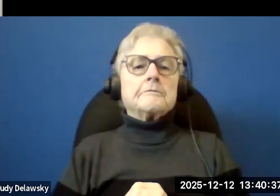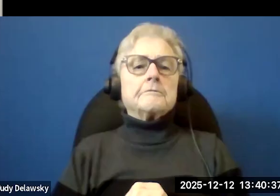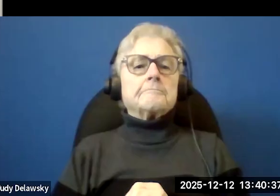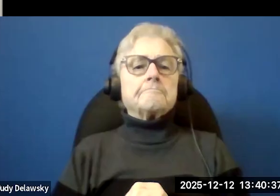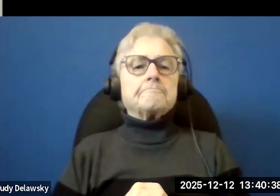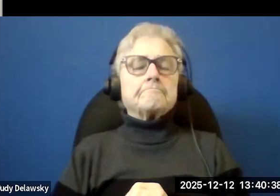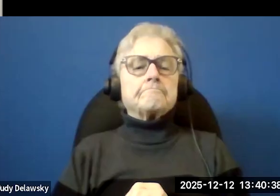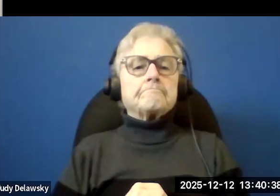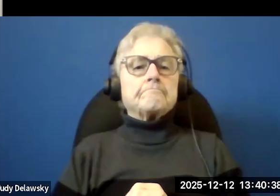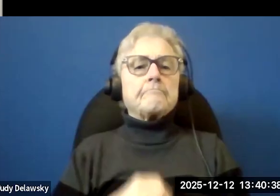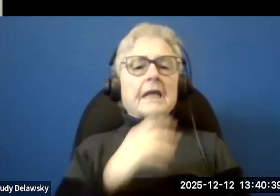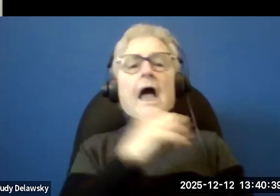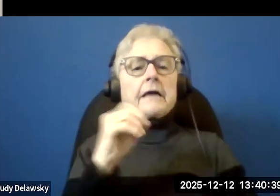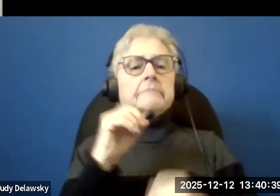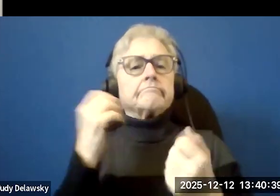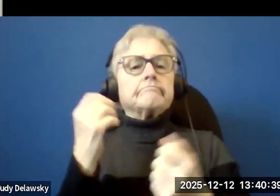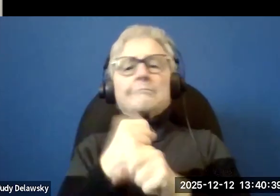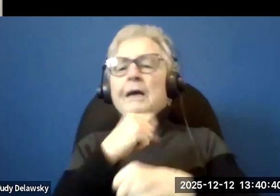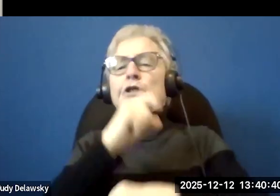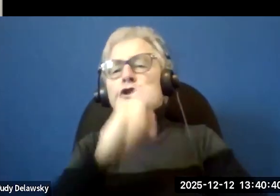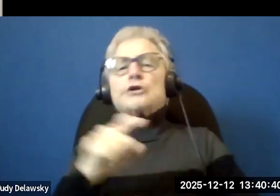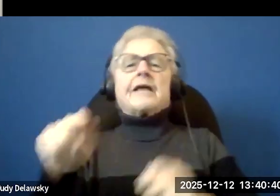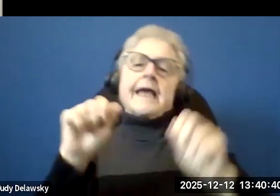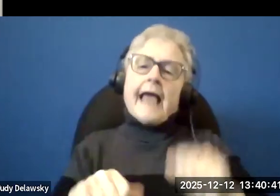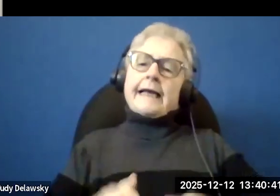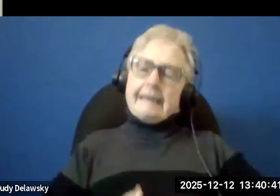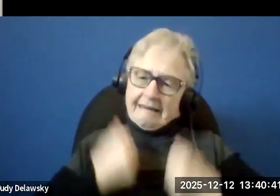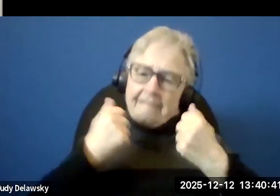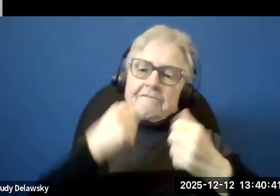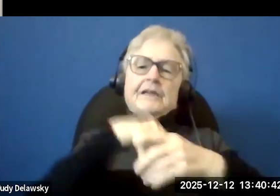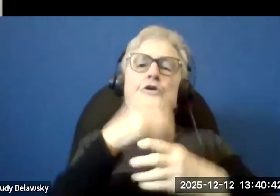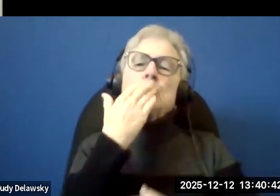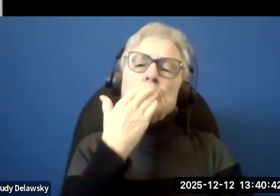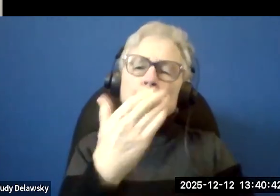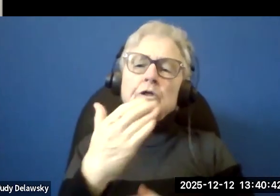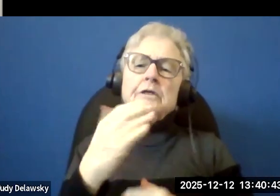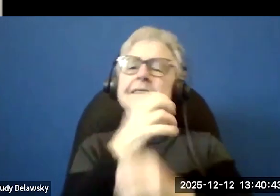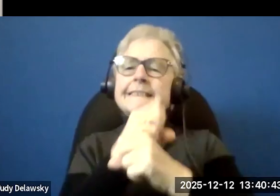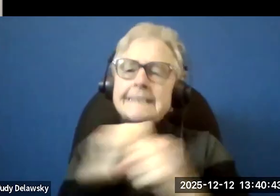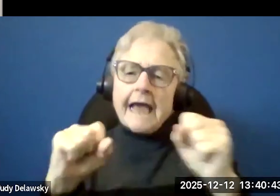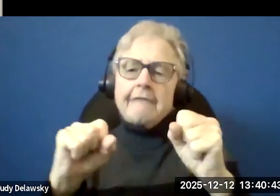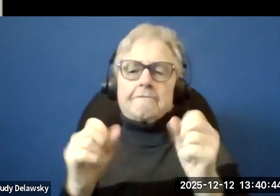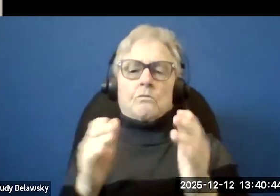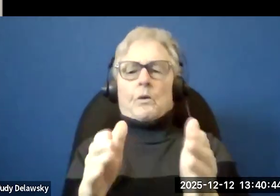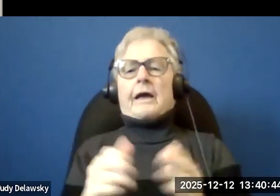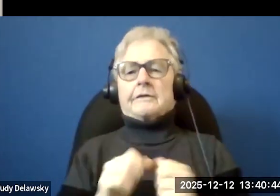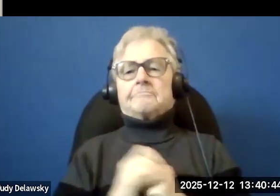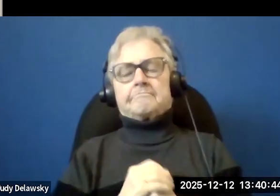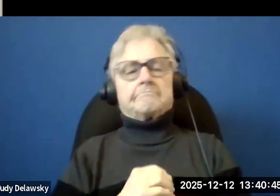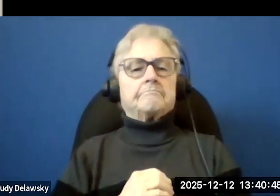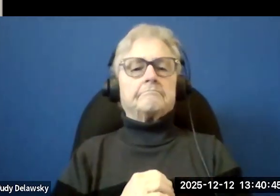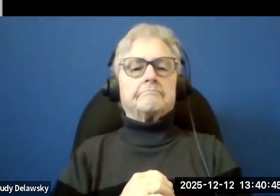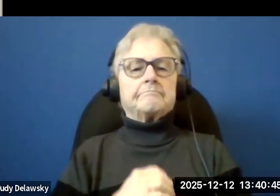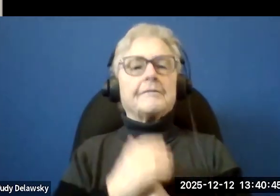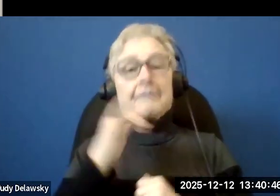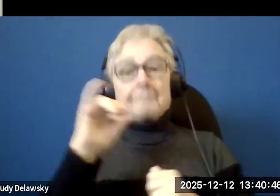to, live in a good way, in a safe way during the evacuation can be met. So I think that's it